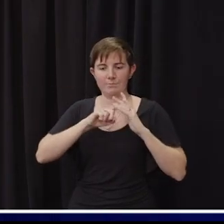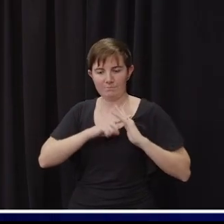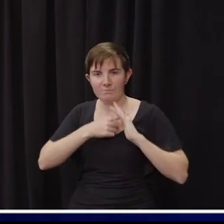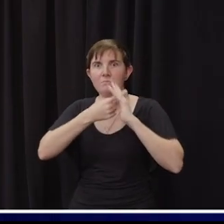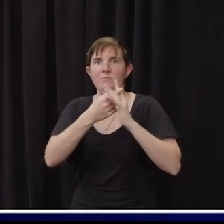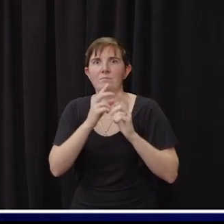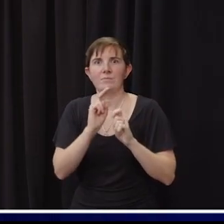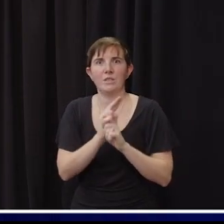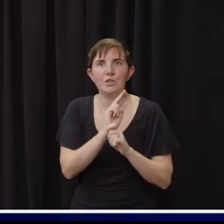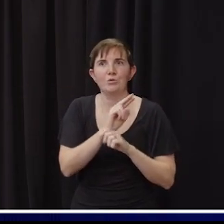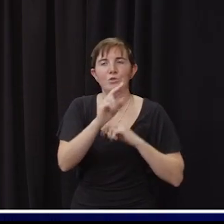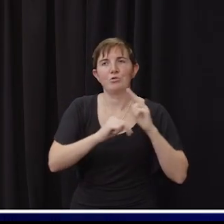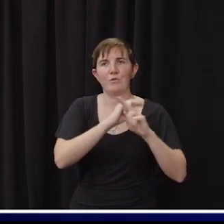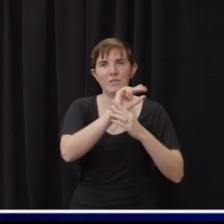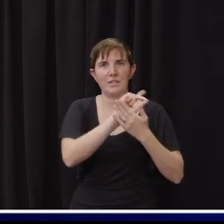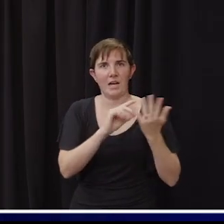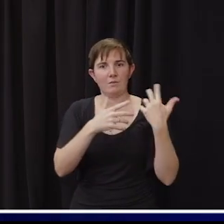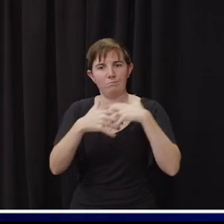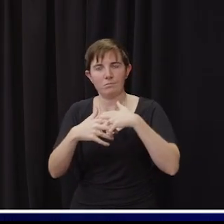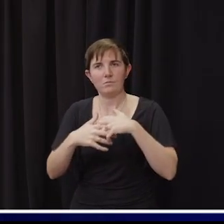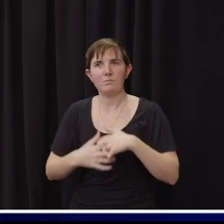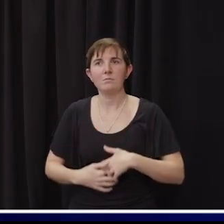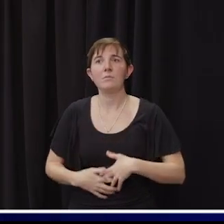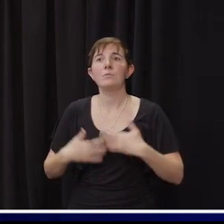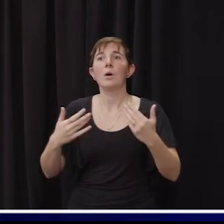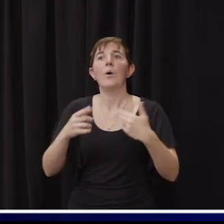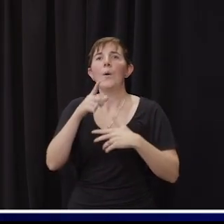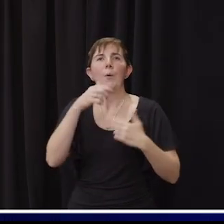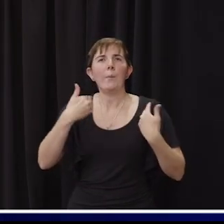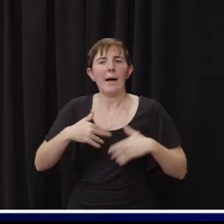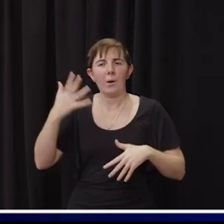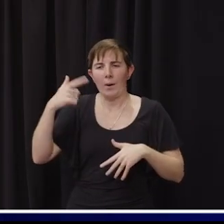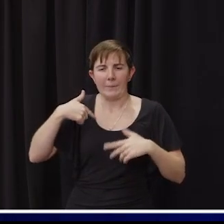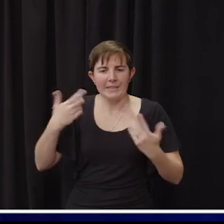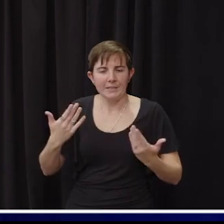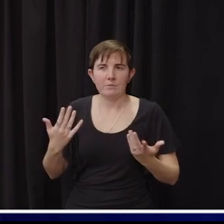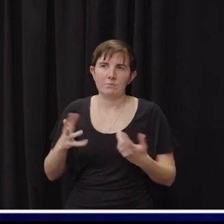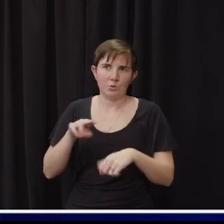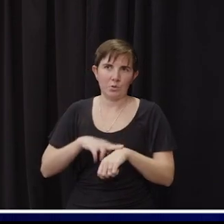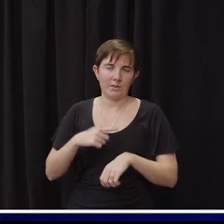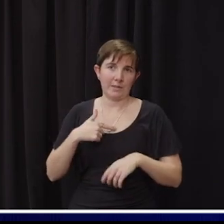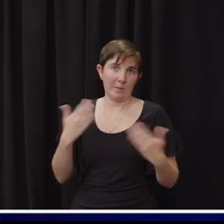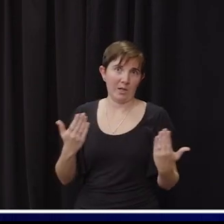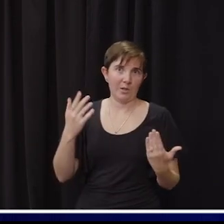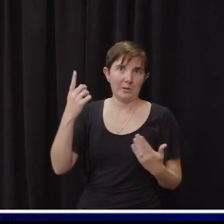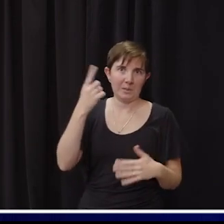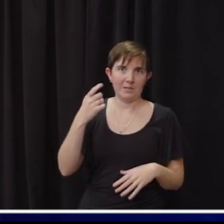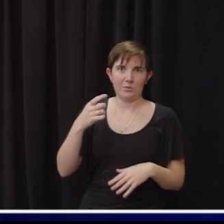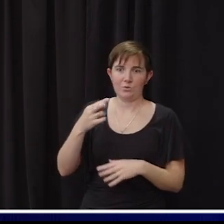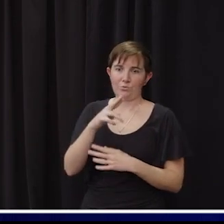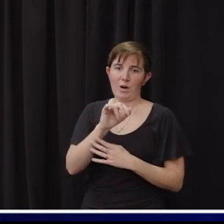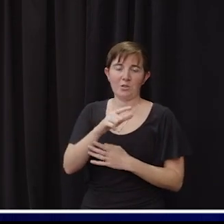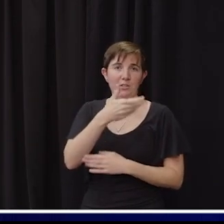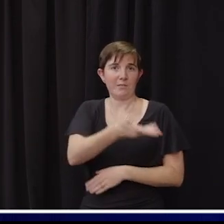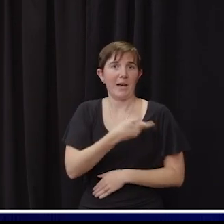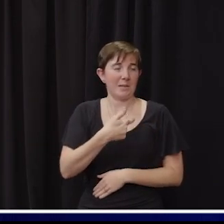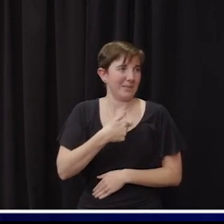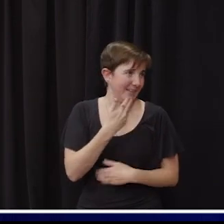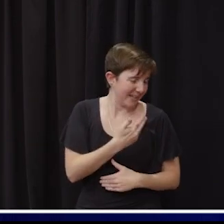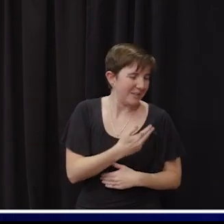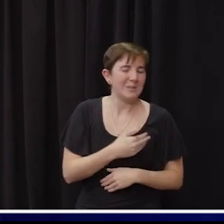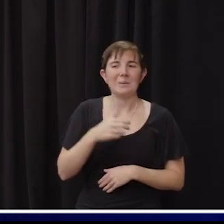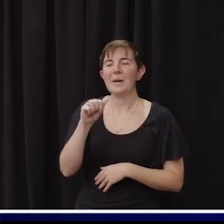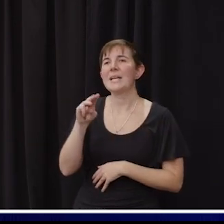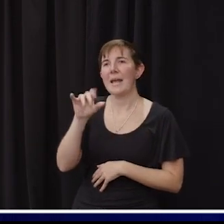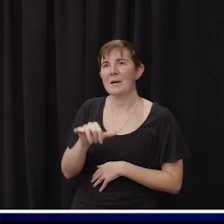those strategies. So who am I and why I'm here? Well, of course I'm here because Rachel invited me, thank you, and